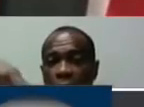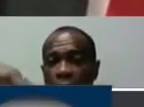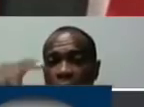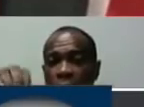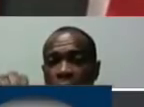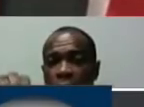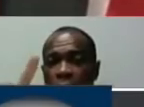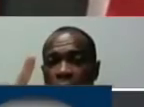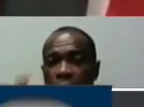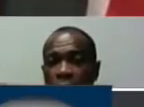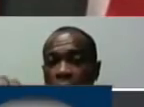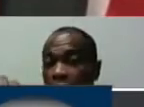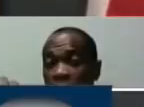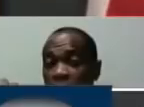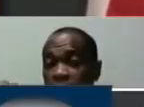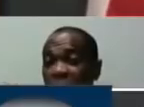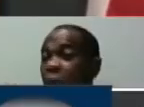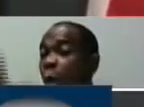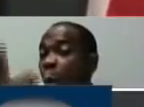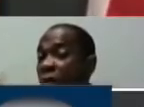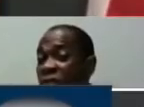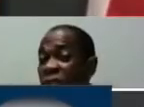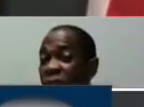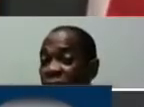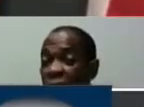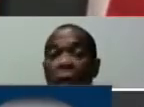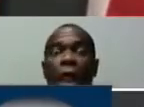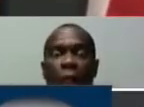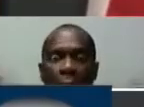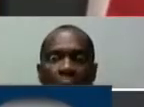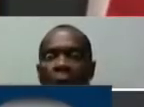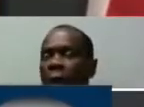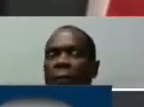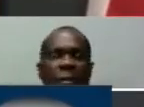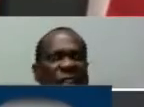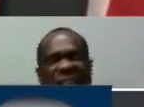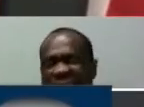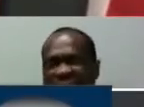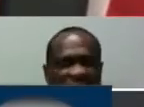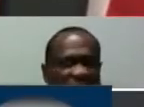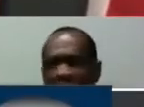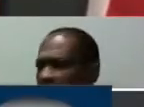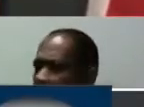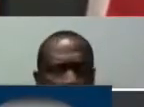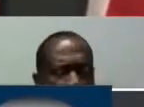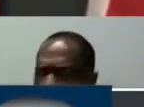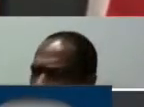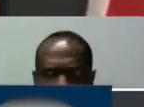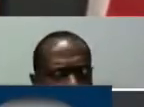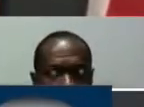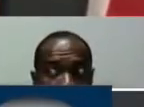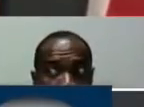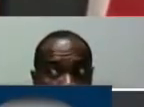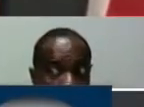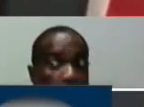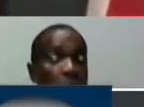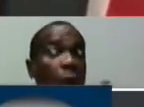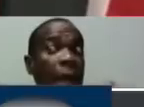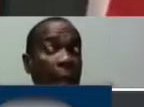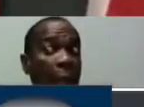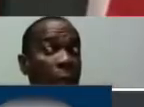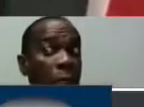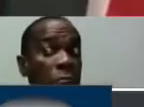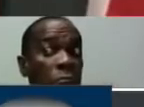a wall of death in front of you, and you could have if you don't vaccinate children. And with